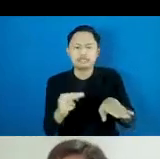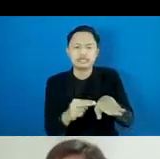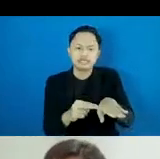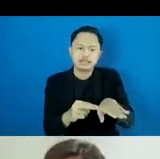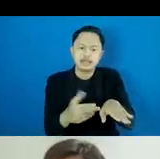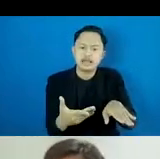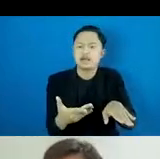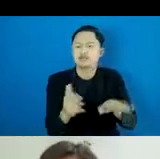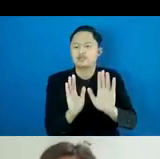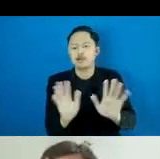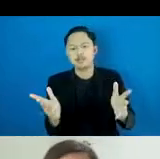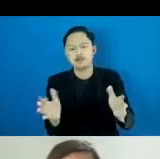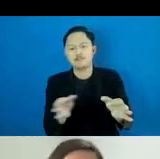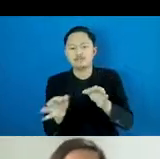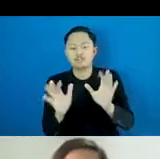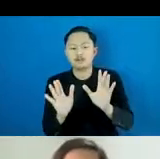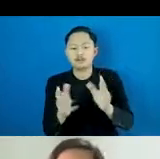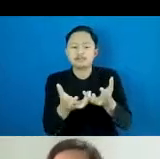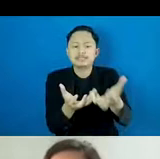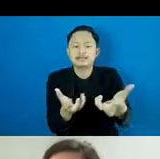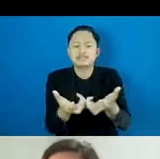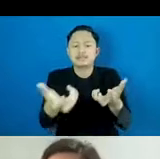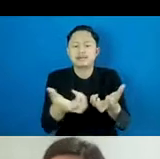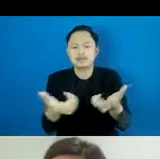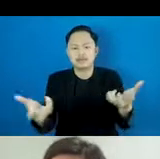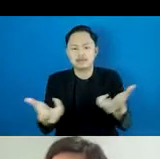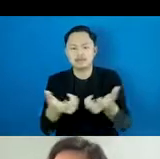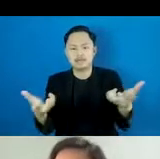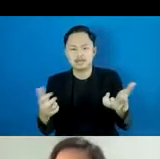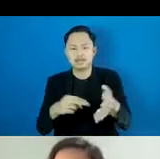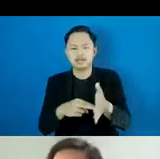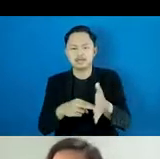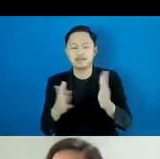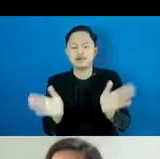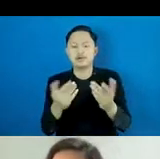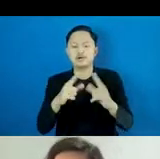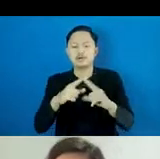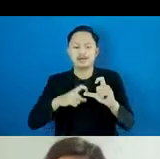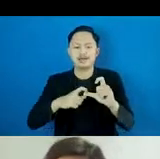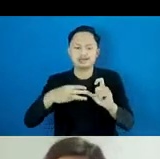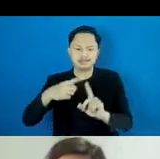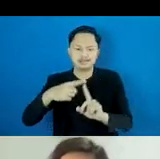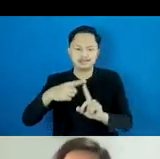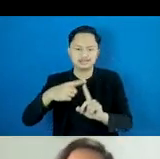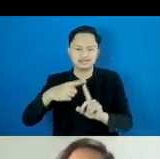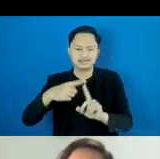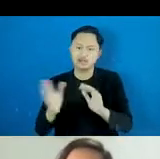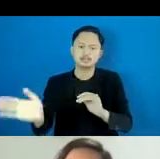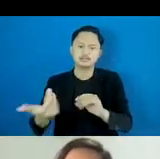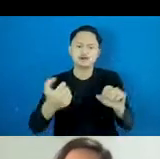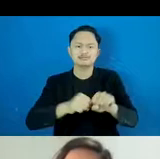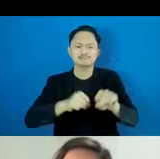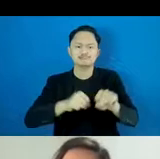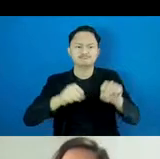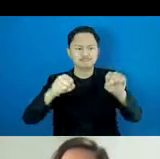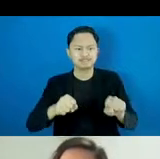the charging infrastructure. But that's why we said asset because it's part of the assets of the system. And